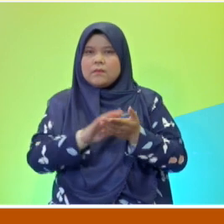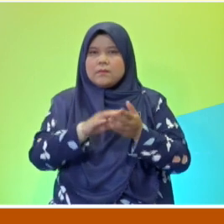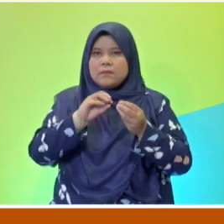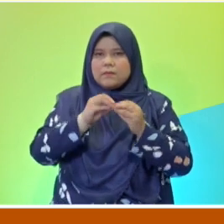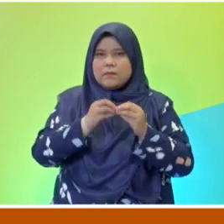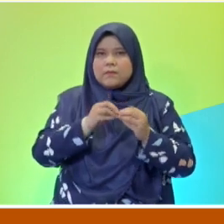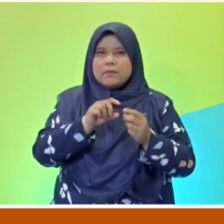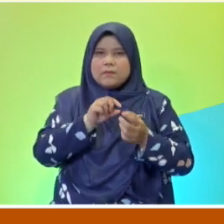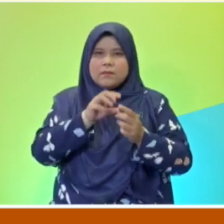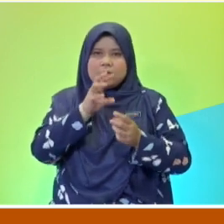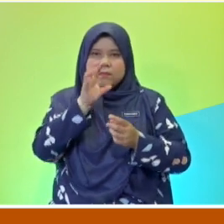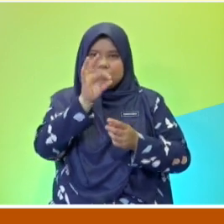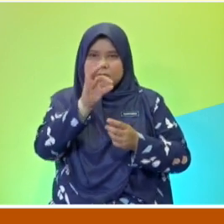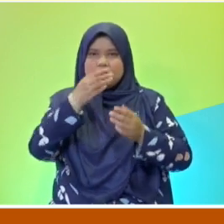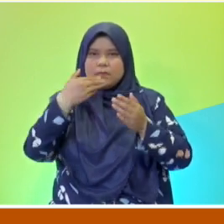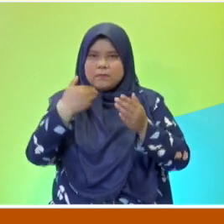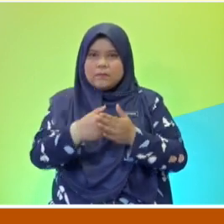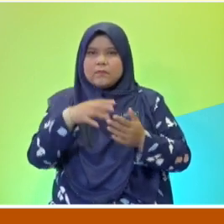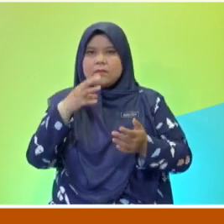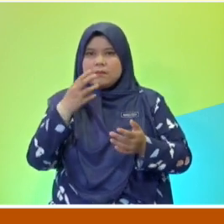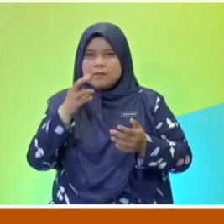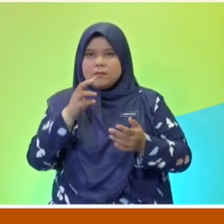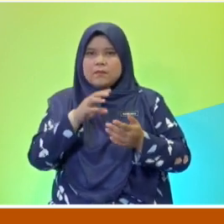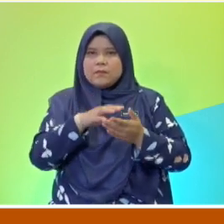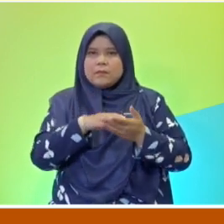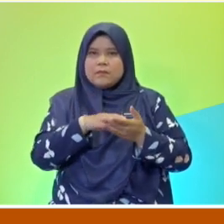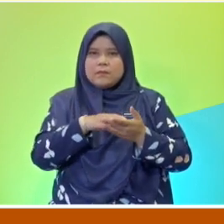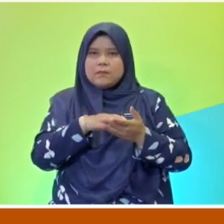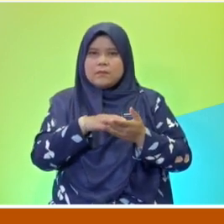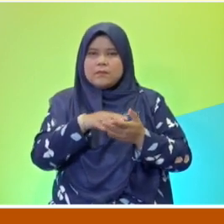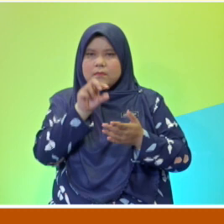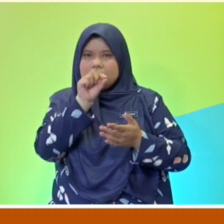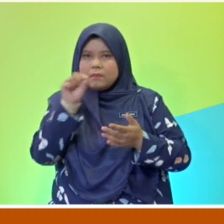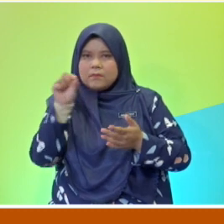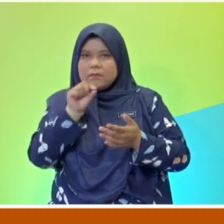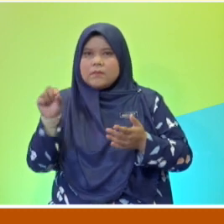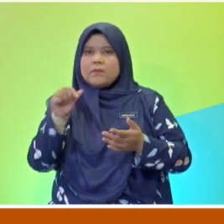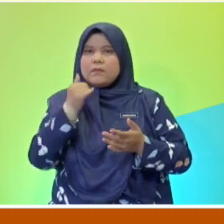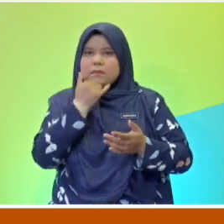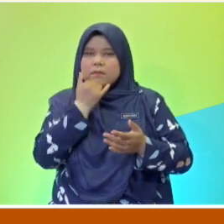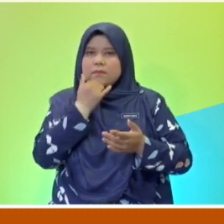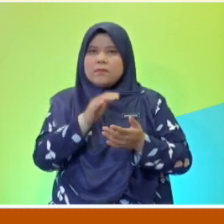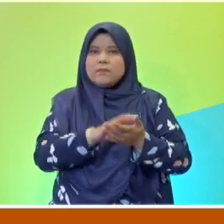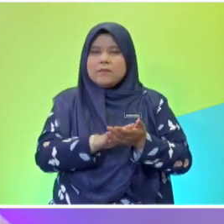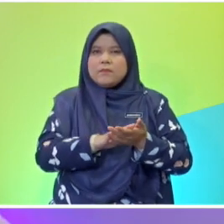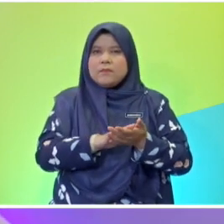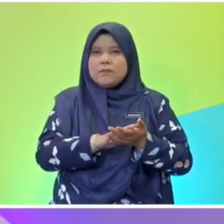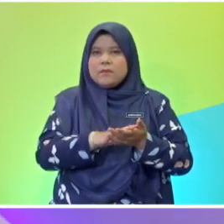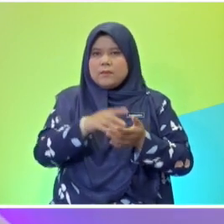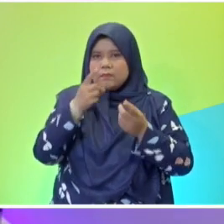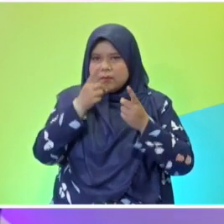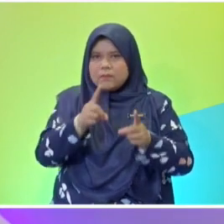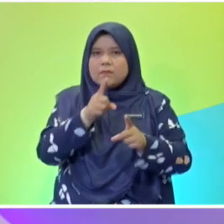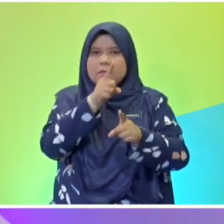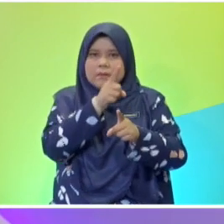9 until 16. Why are they underlined, Miss? Those are the errors. Oh, okay. So then they are going to write the